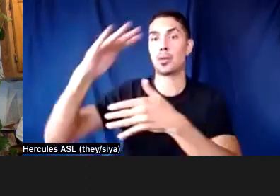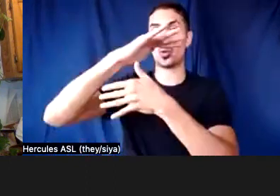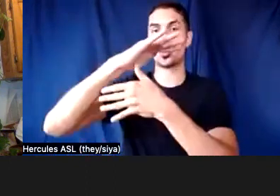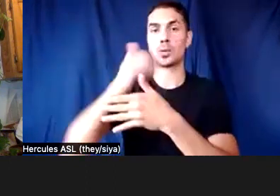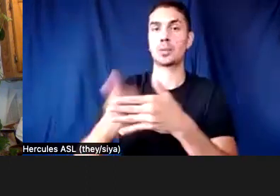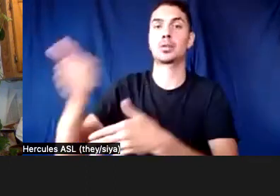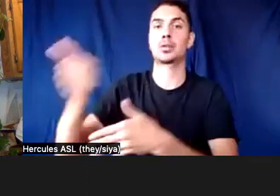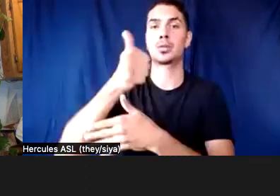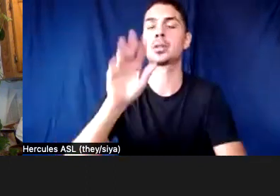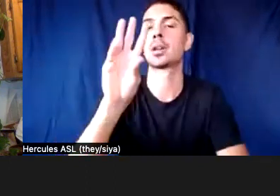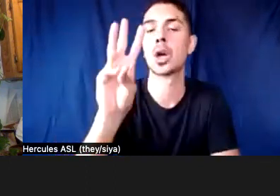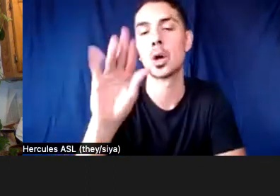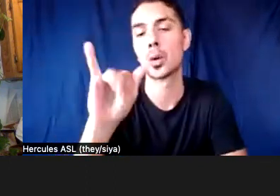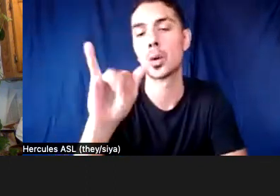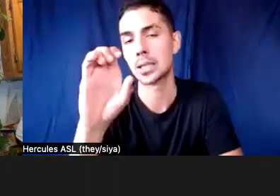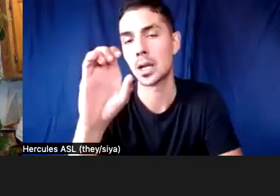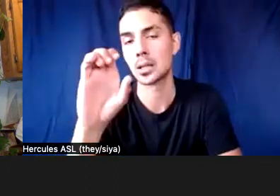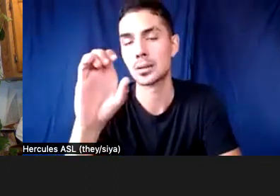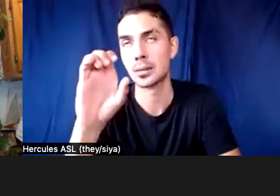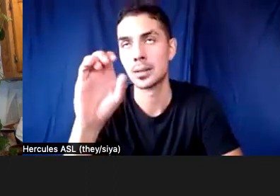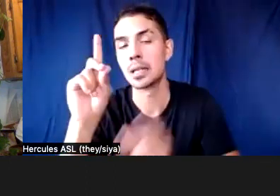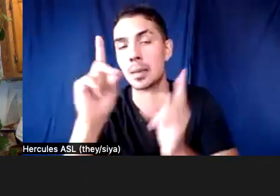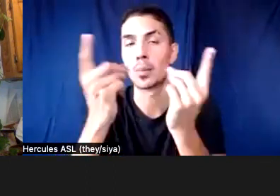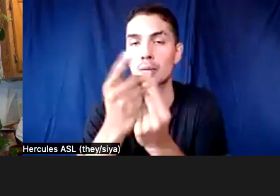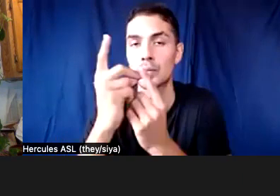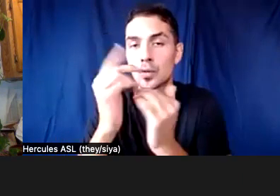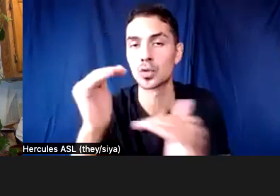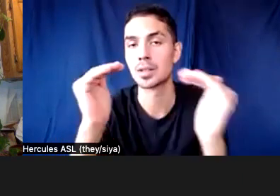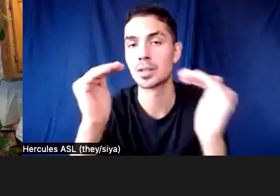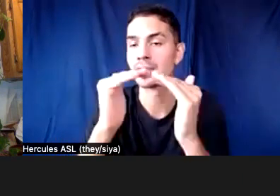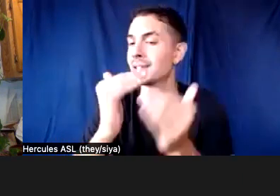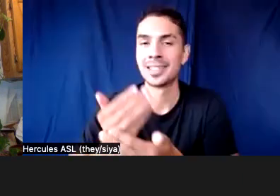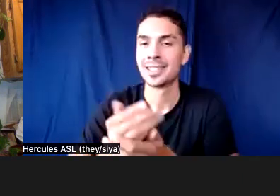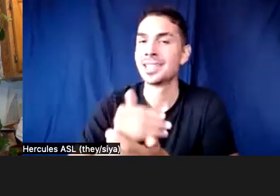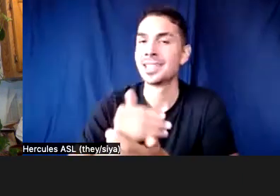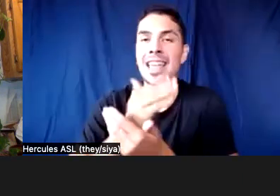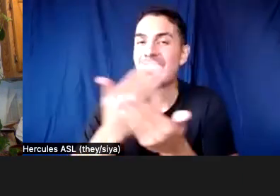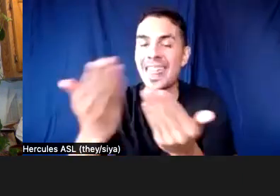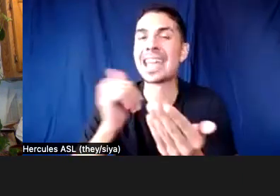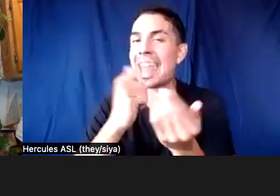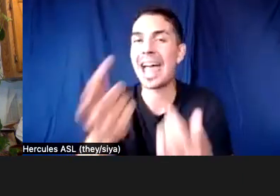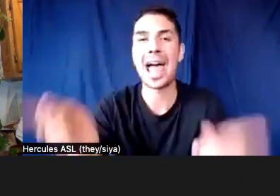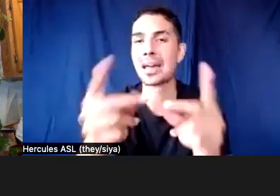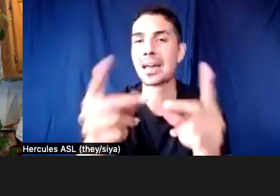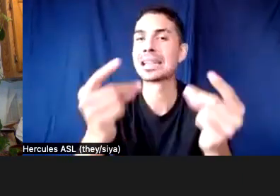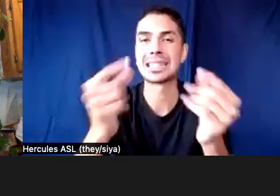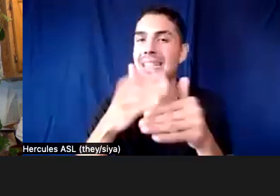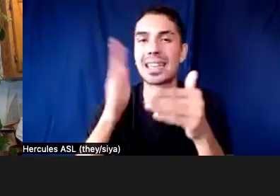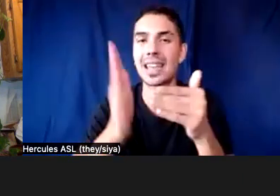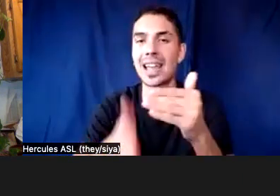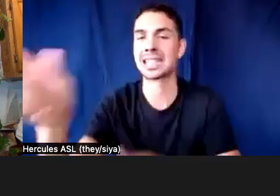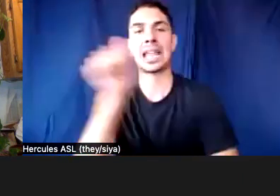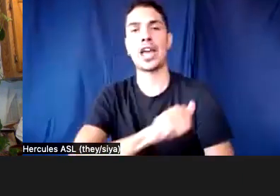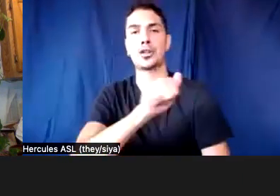I'm in Wisconsin, so the Wisconsin Department of Justice, things just weren't really getting done, and he wouldn't change his attitude.